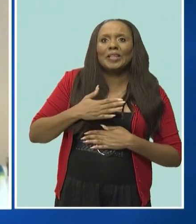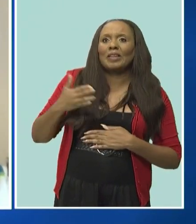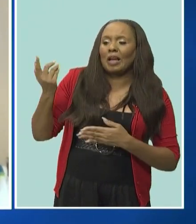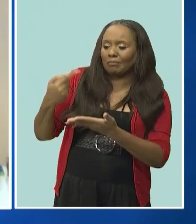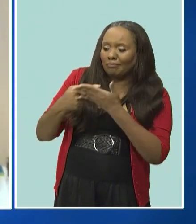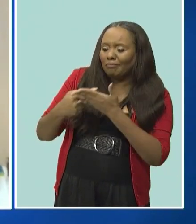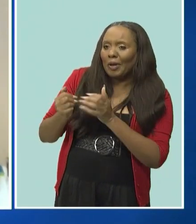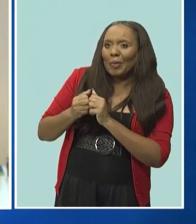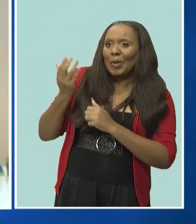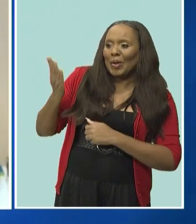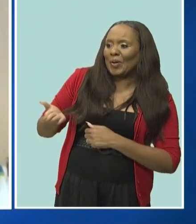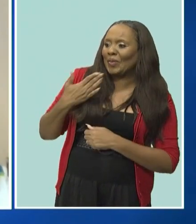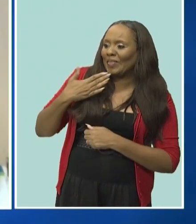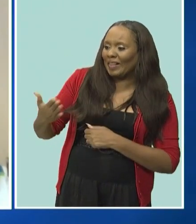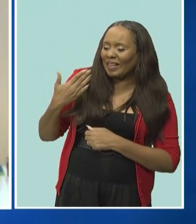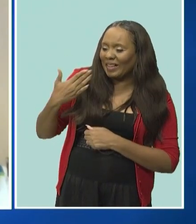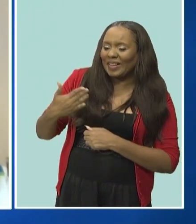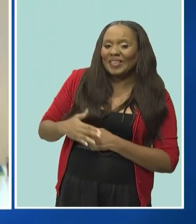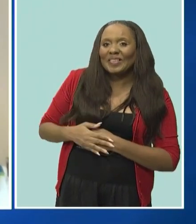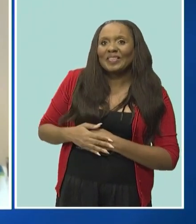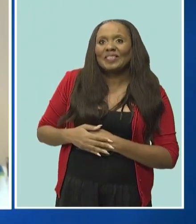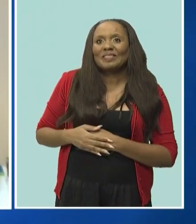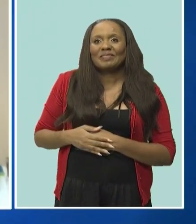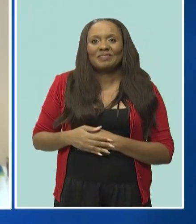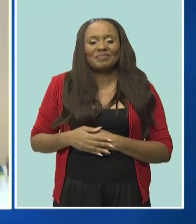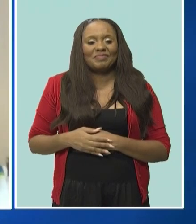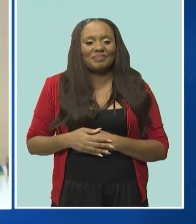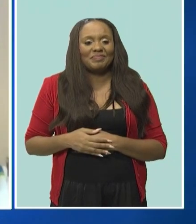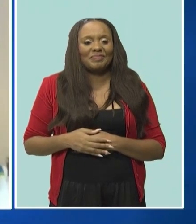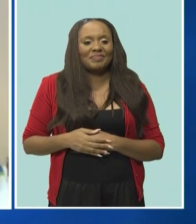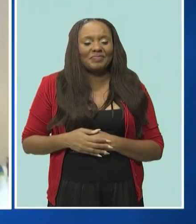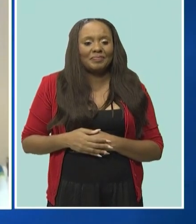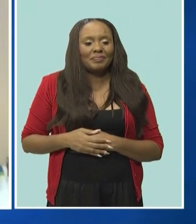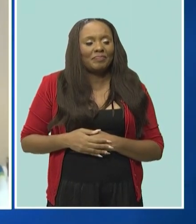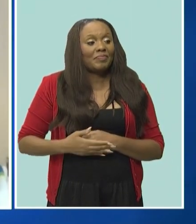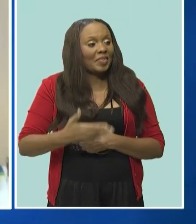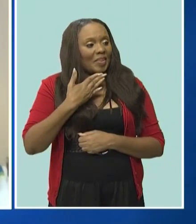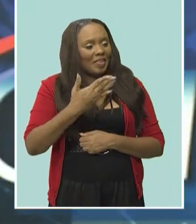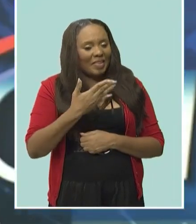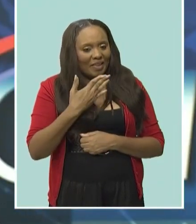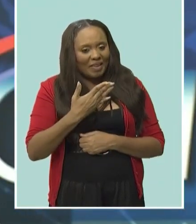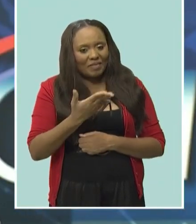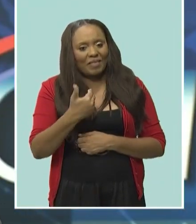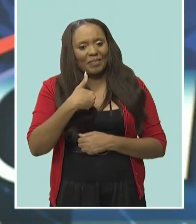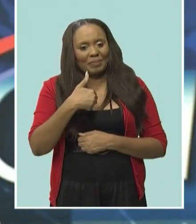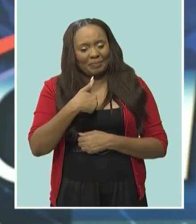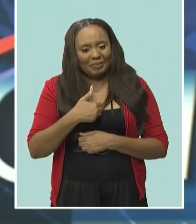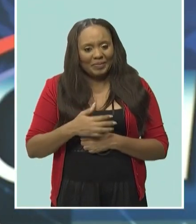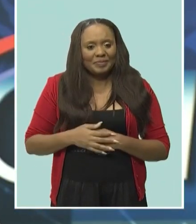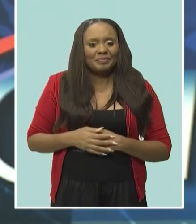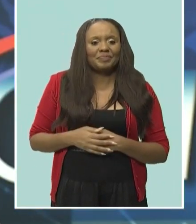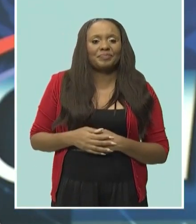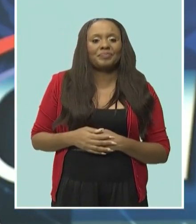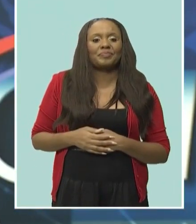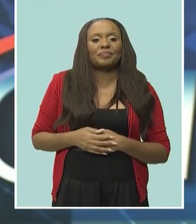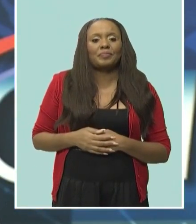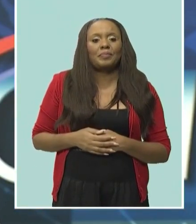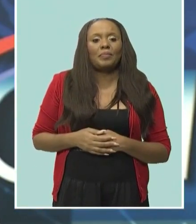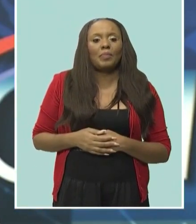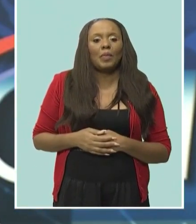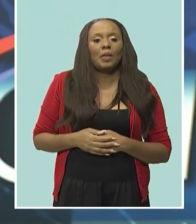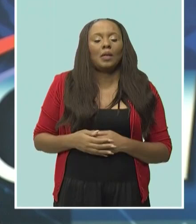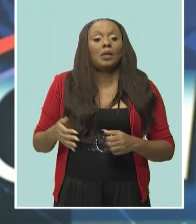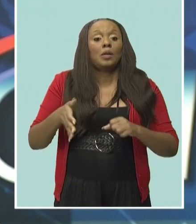the information you had to impart. Thank you so much. Thank you for having me. The COVID-19